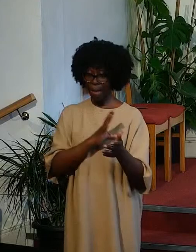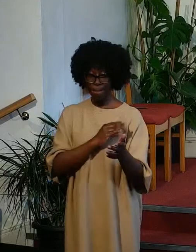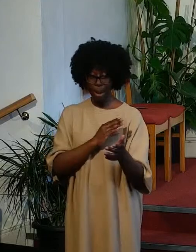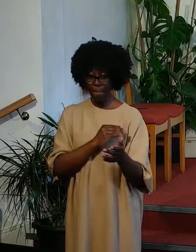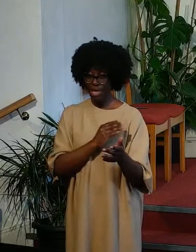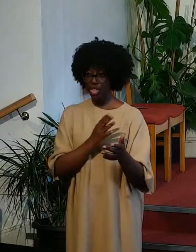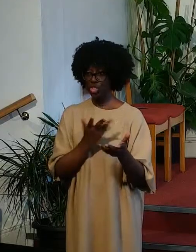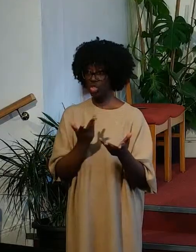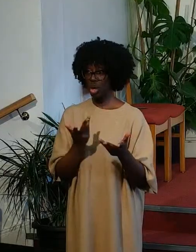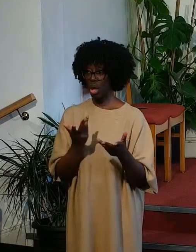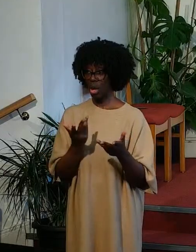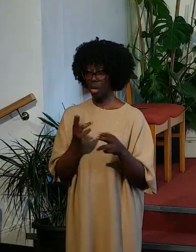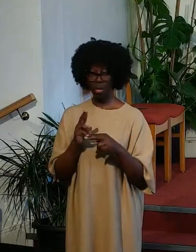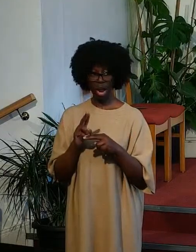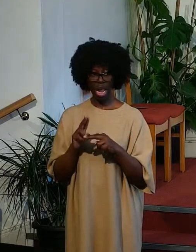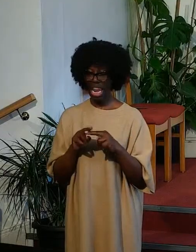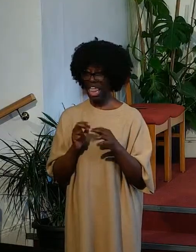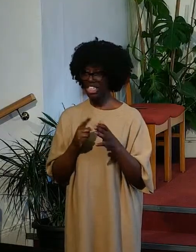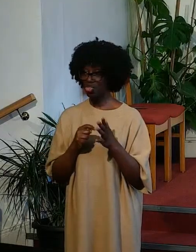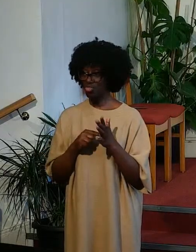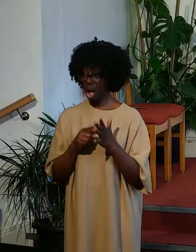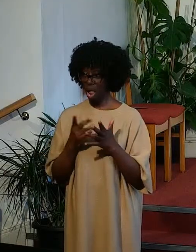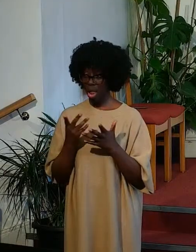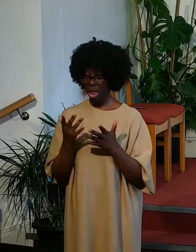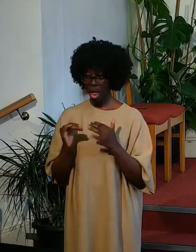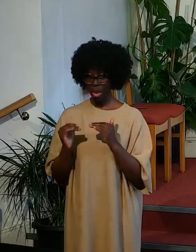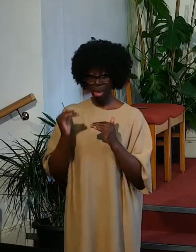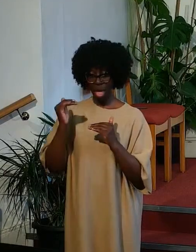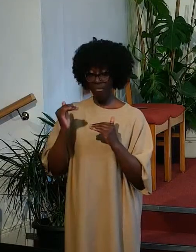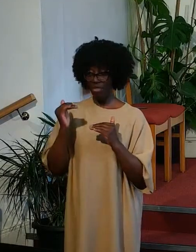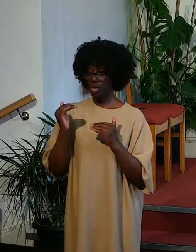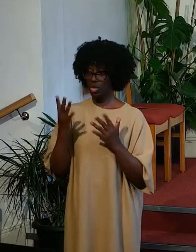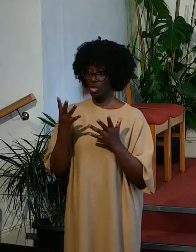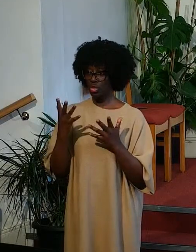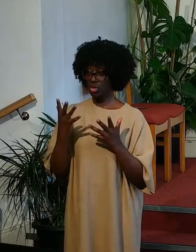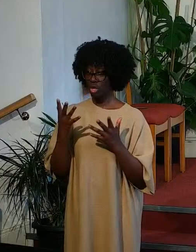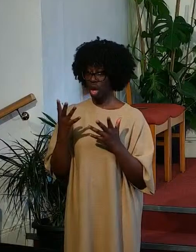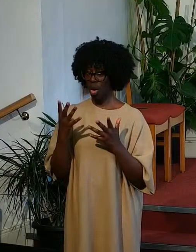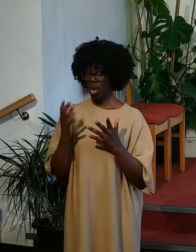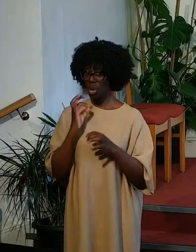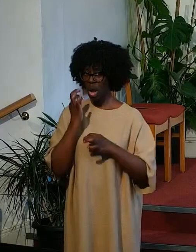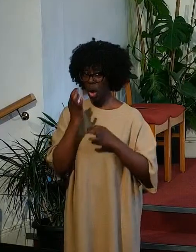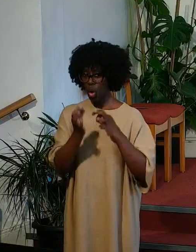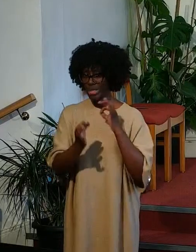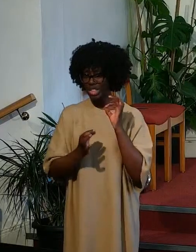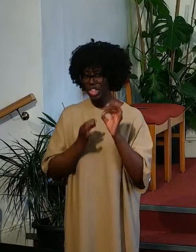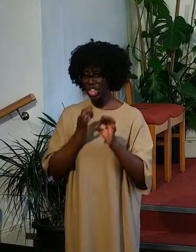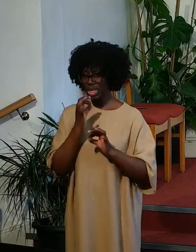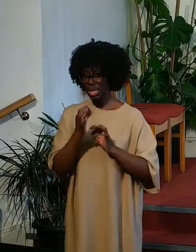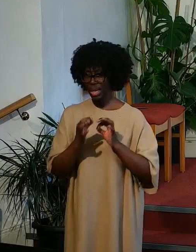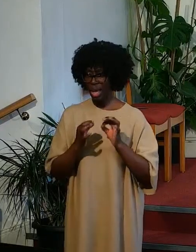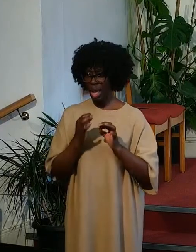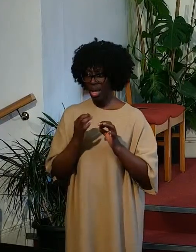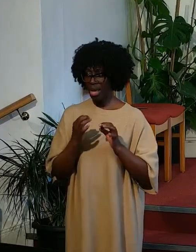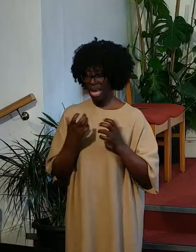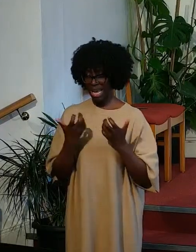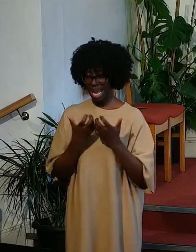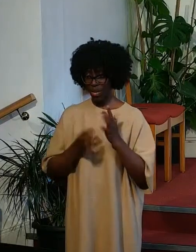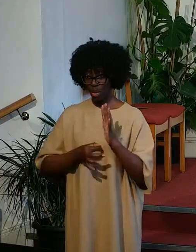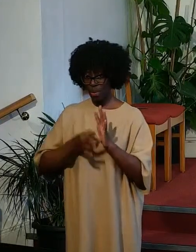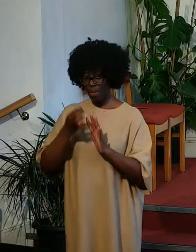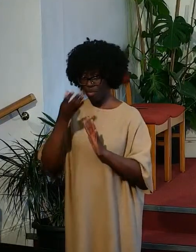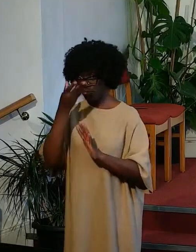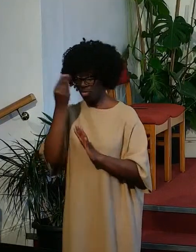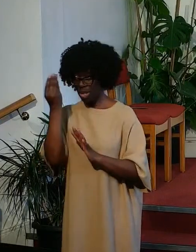it be that we can reverse some of the aspects of Alzheimer's? So these are the questions that we're asking, and there are signs that